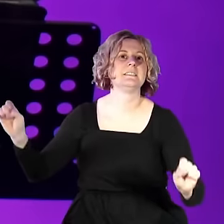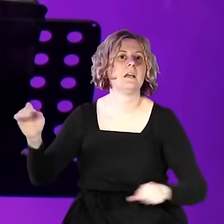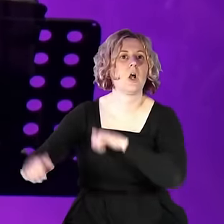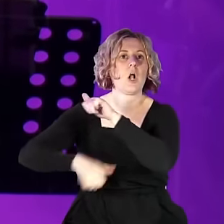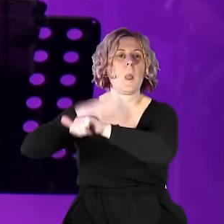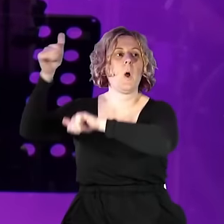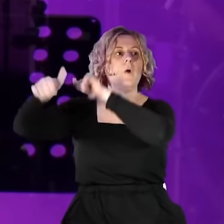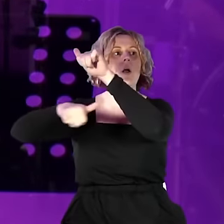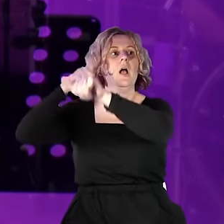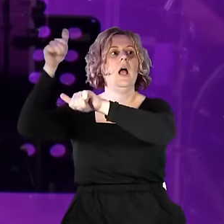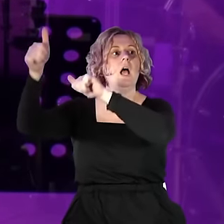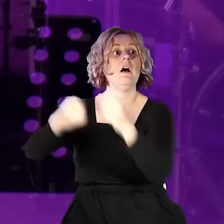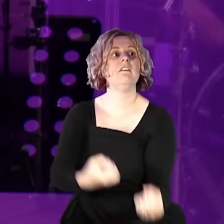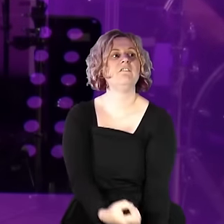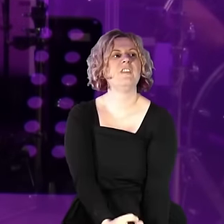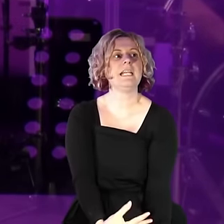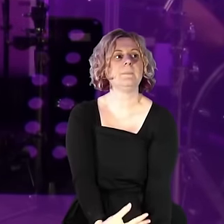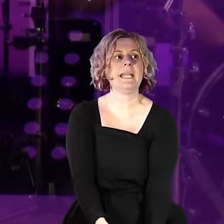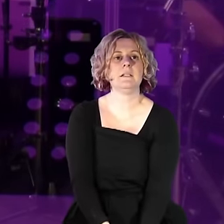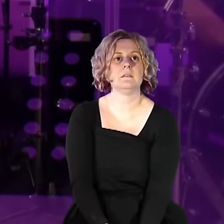majesty. Let's sing together.